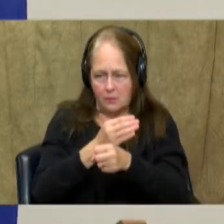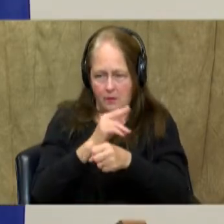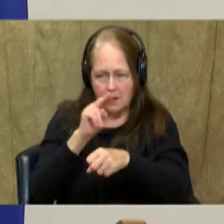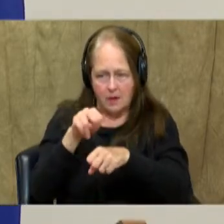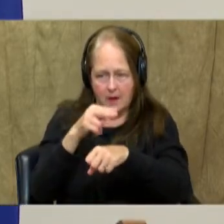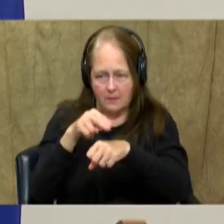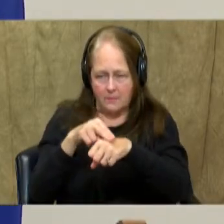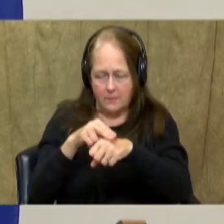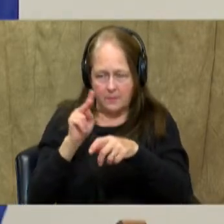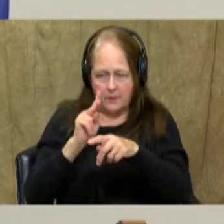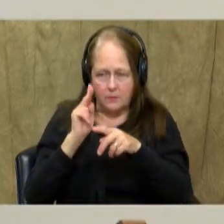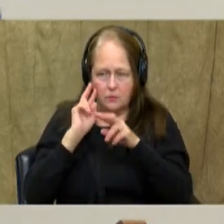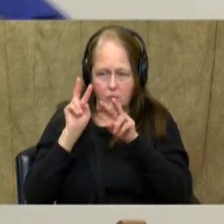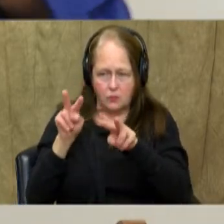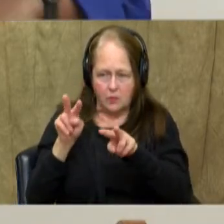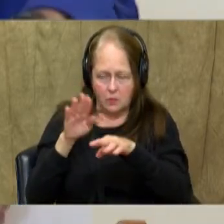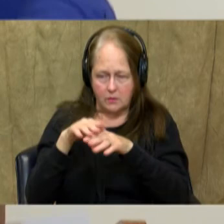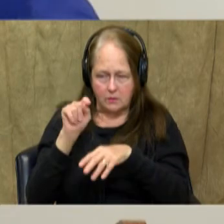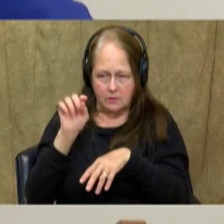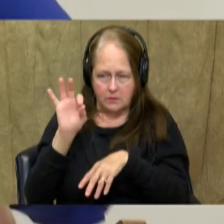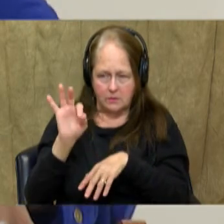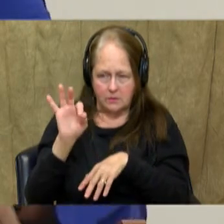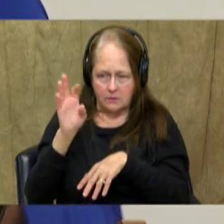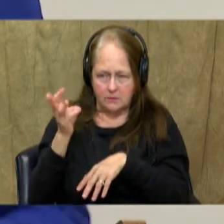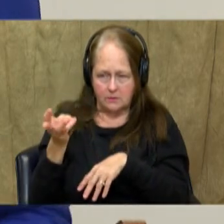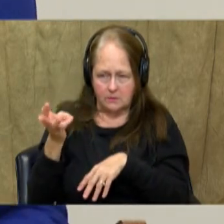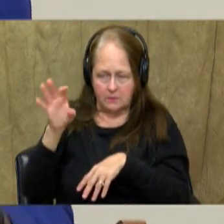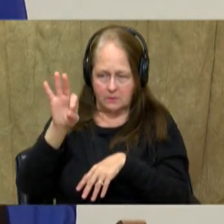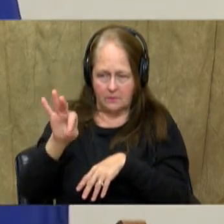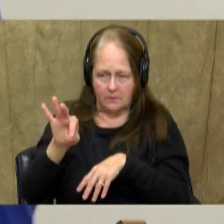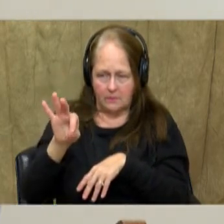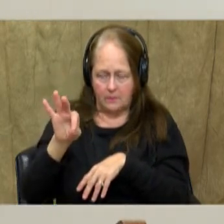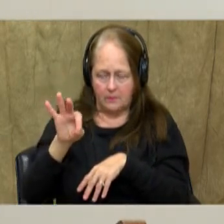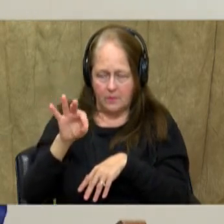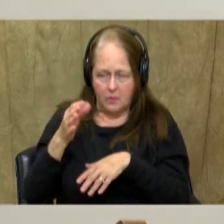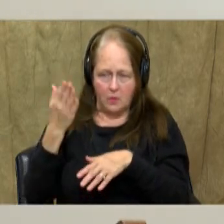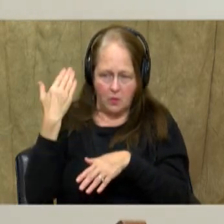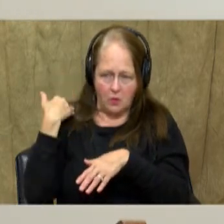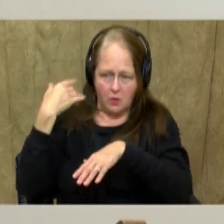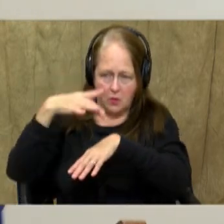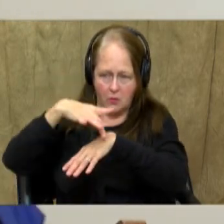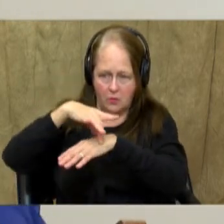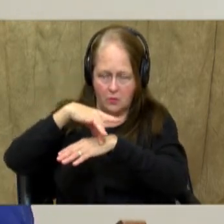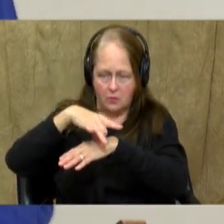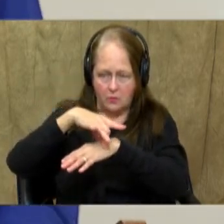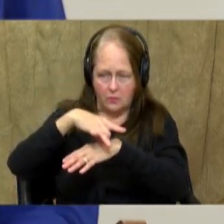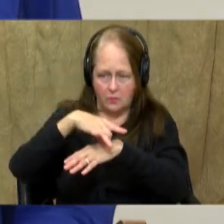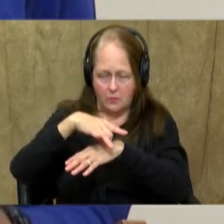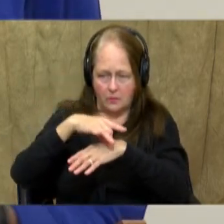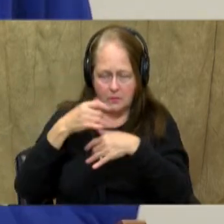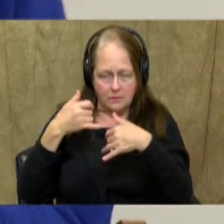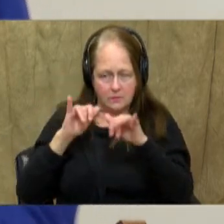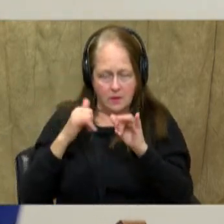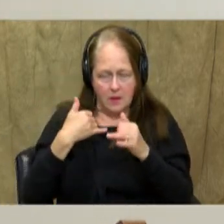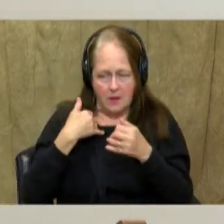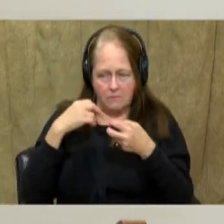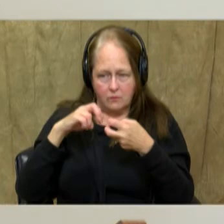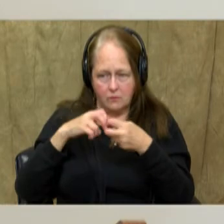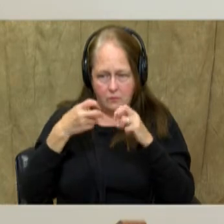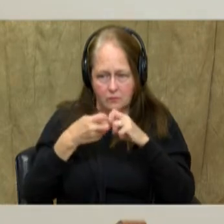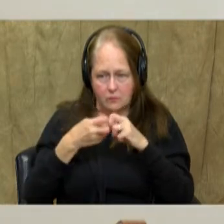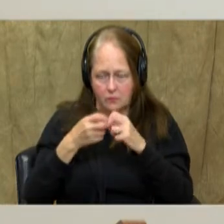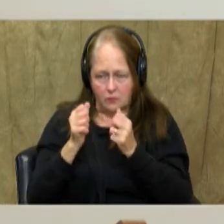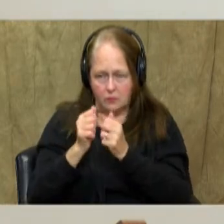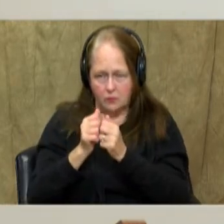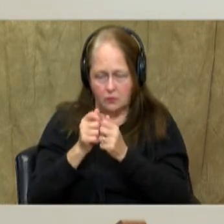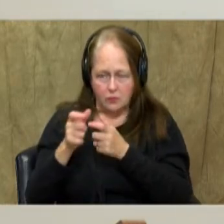people were looking at this on TV in 1969. Back on Earth, still having some issues